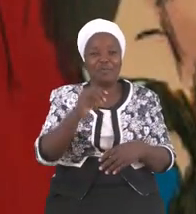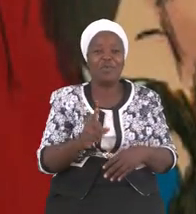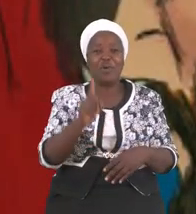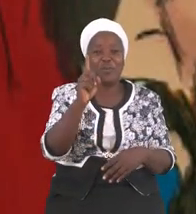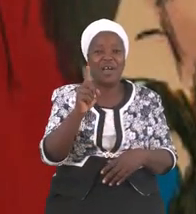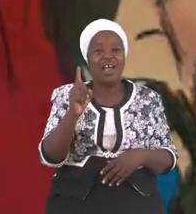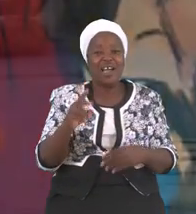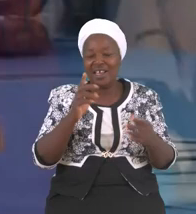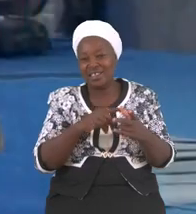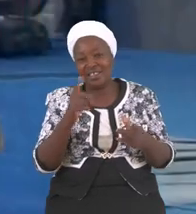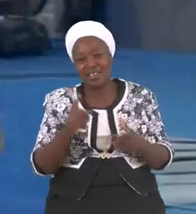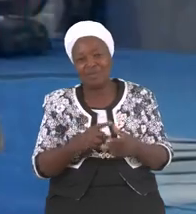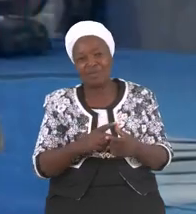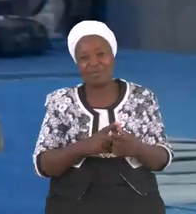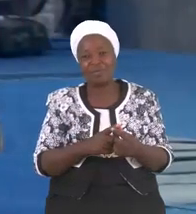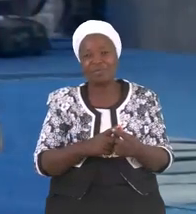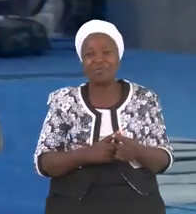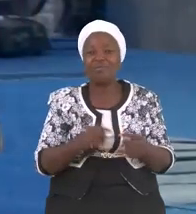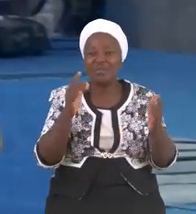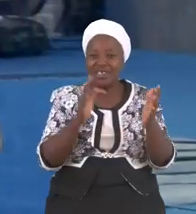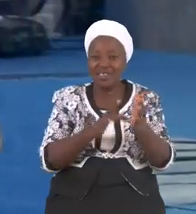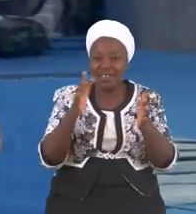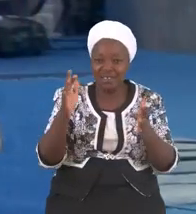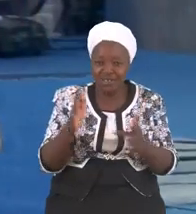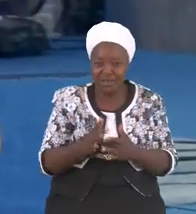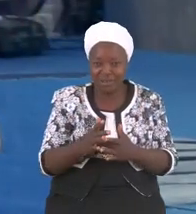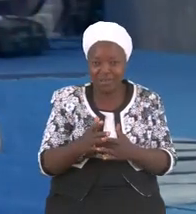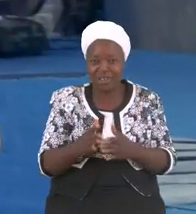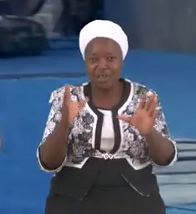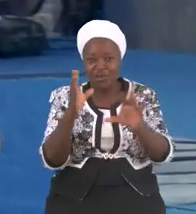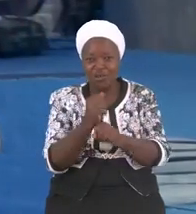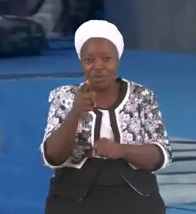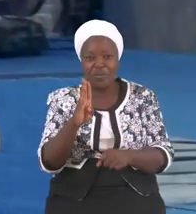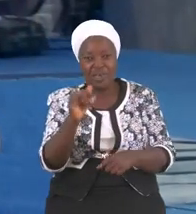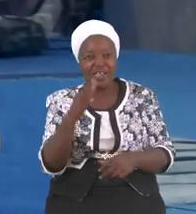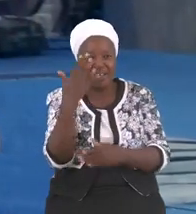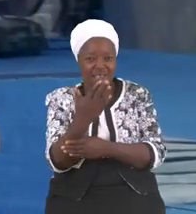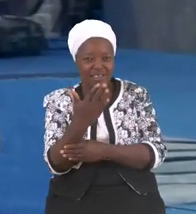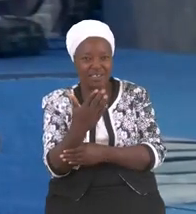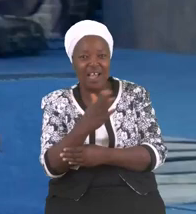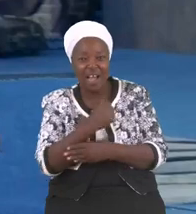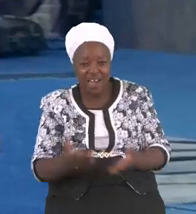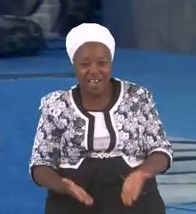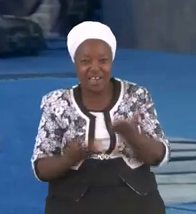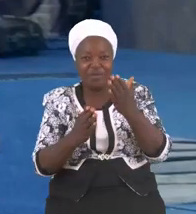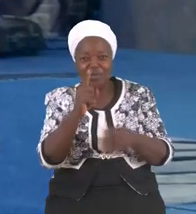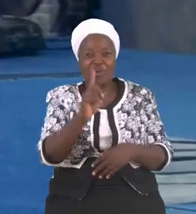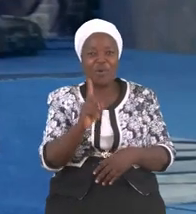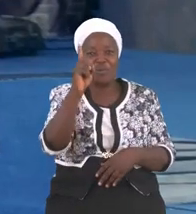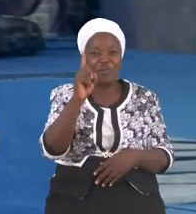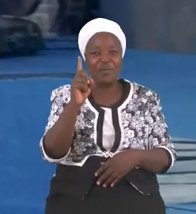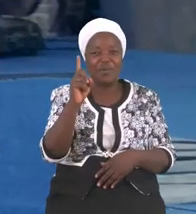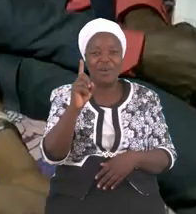arose. Jesus takes you by the hand and he lifts you up, and you